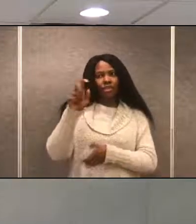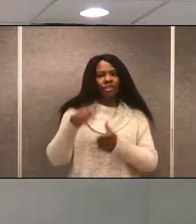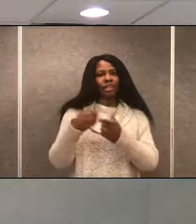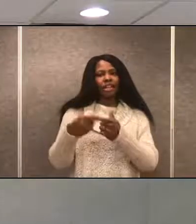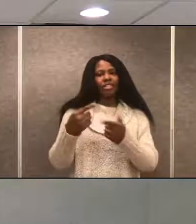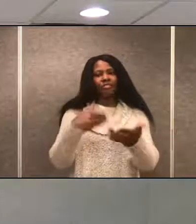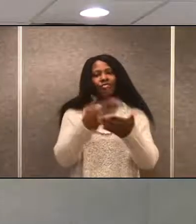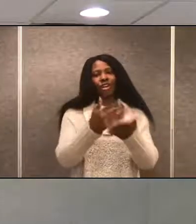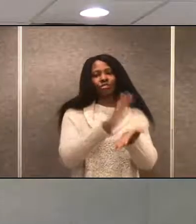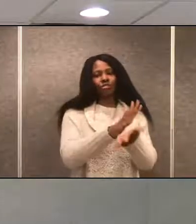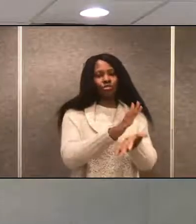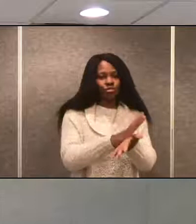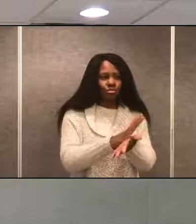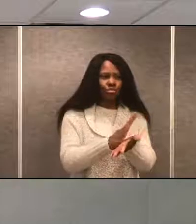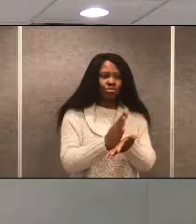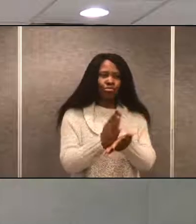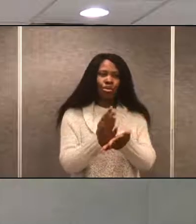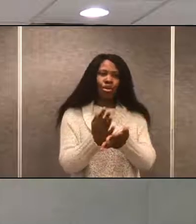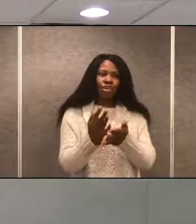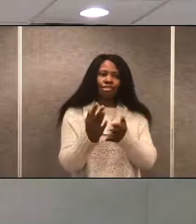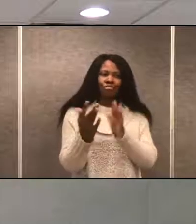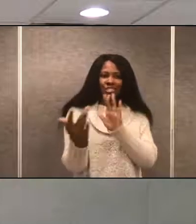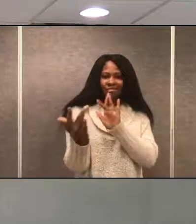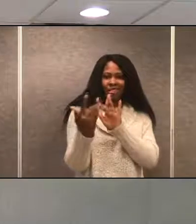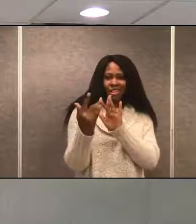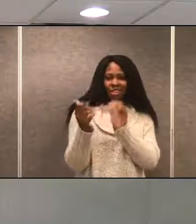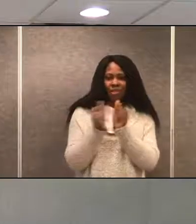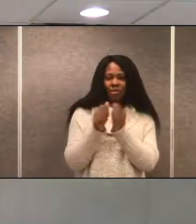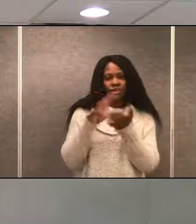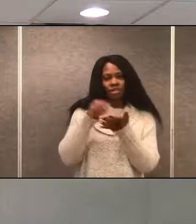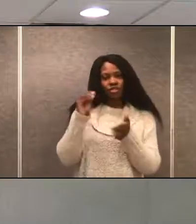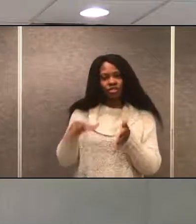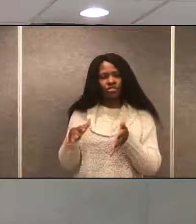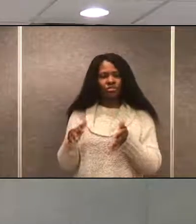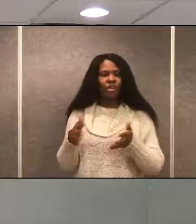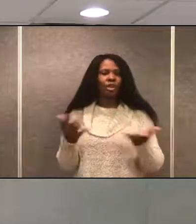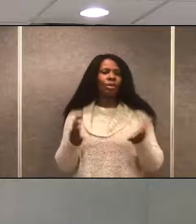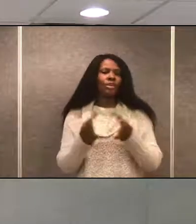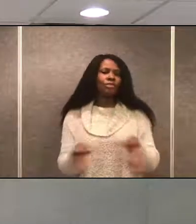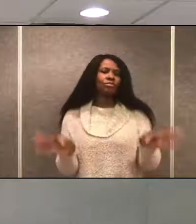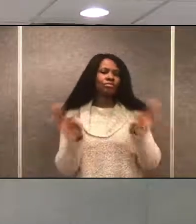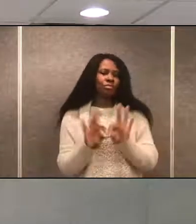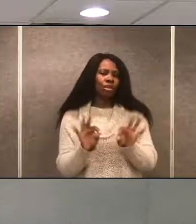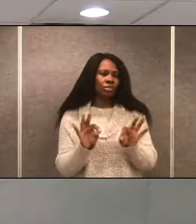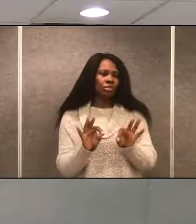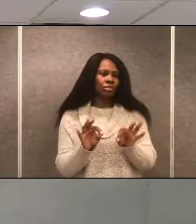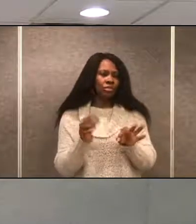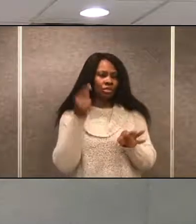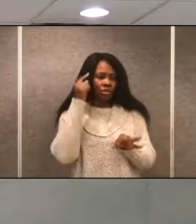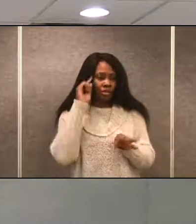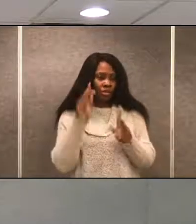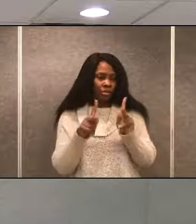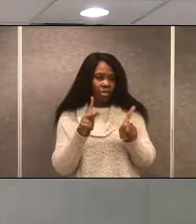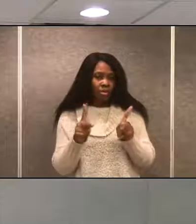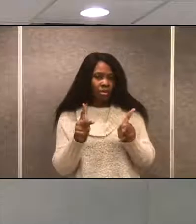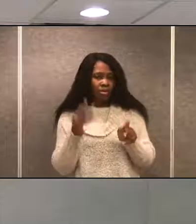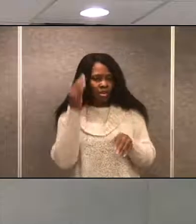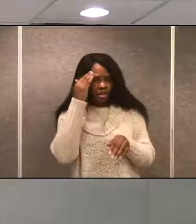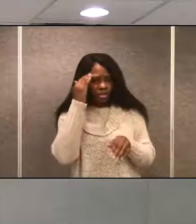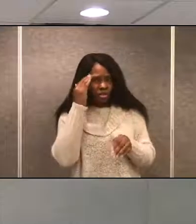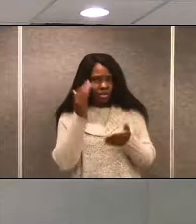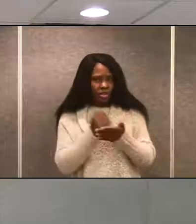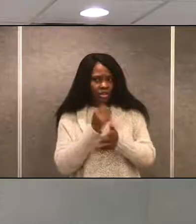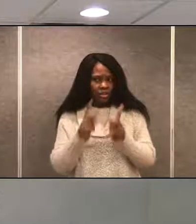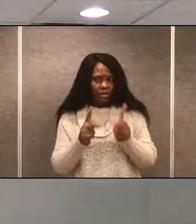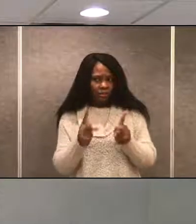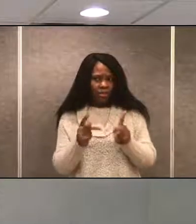within our students. What's the importance, Dr. Griffin, for folks that, because some folks don't tell you they went out of